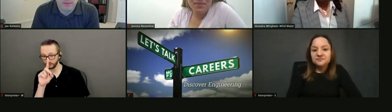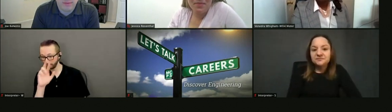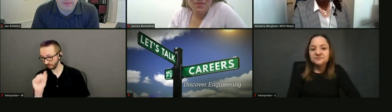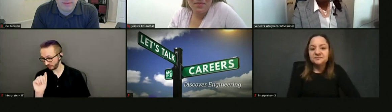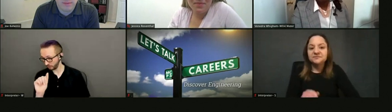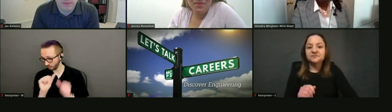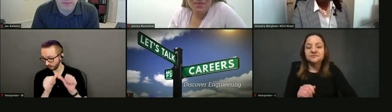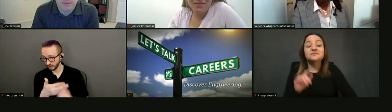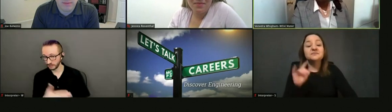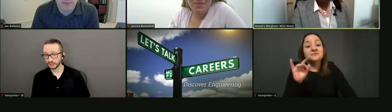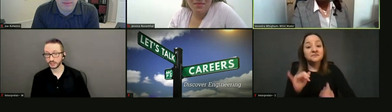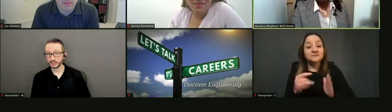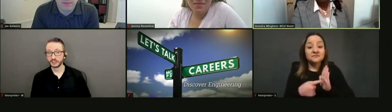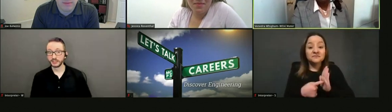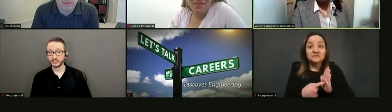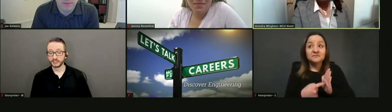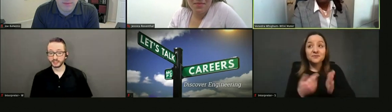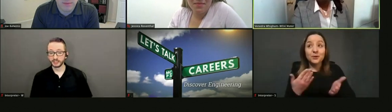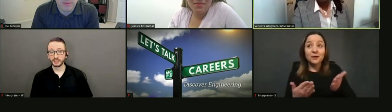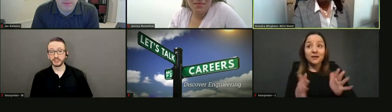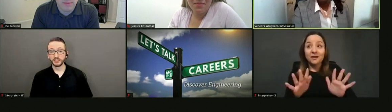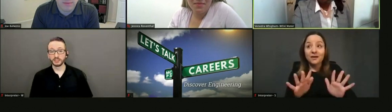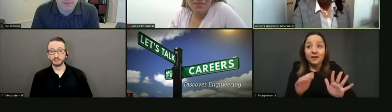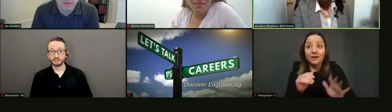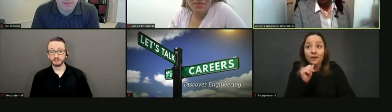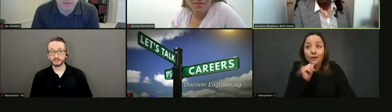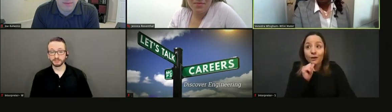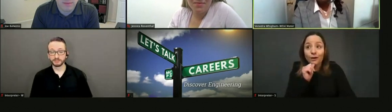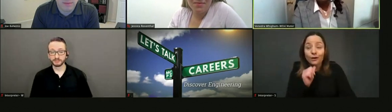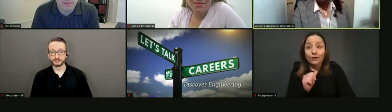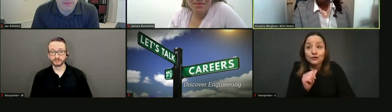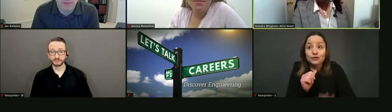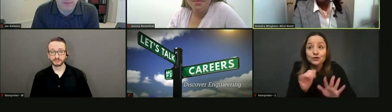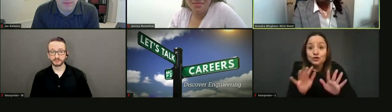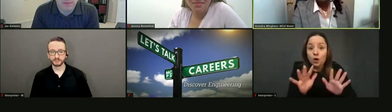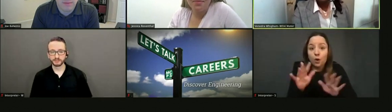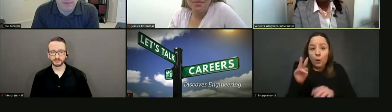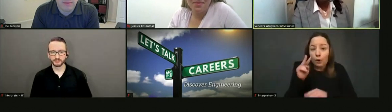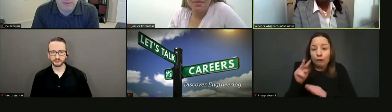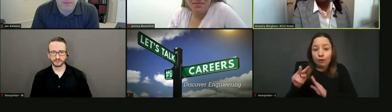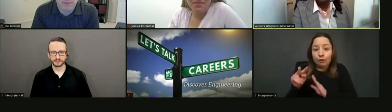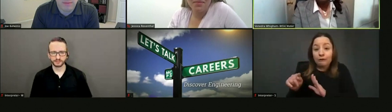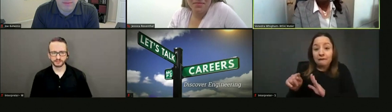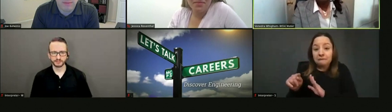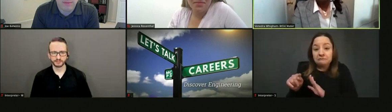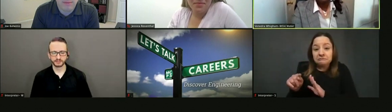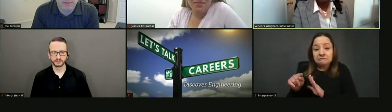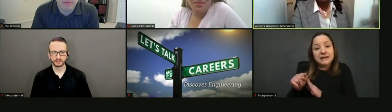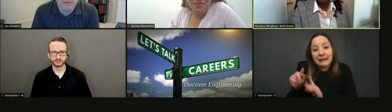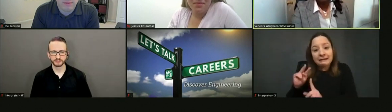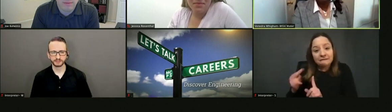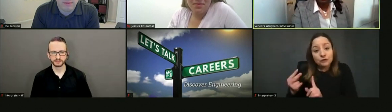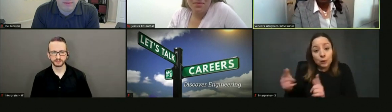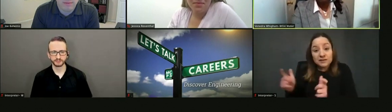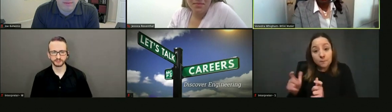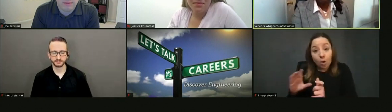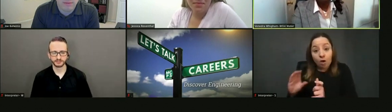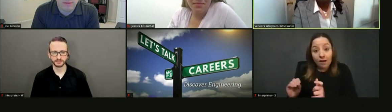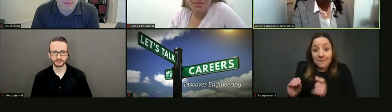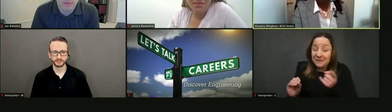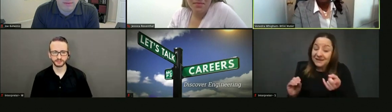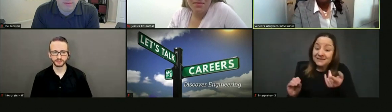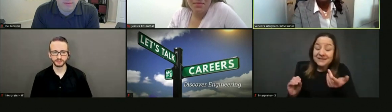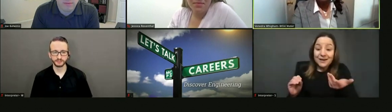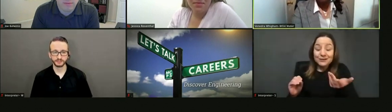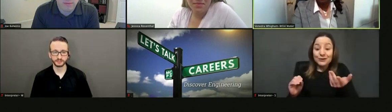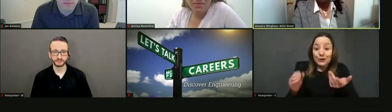just goes to show maybe don't, you know, look down upon small beginnings or small companies, because you can maybe take away or have